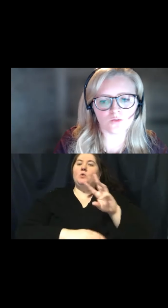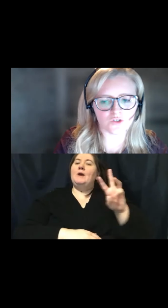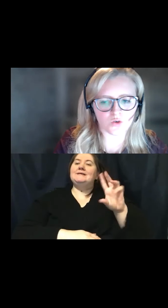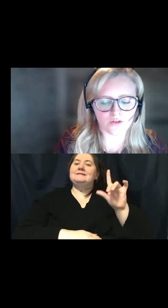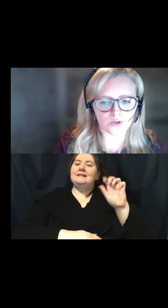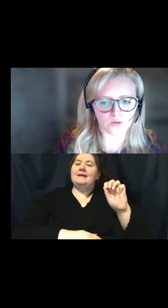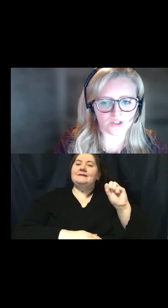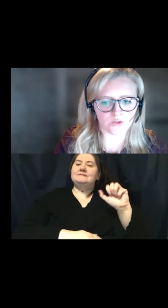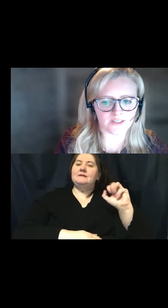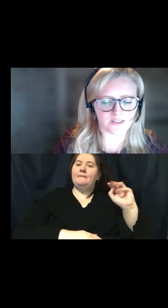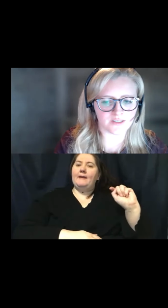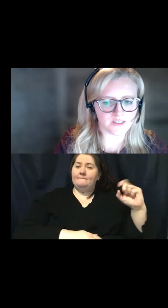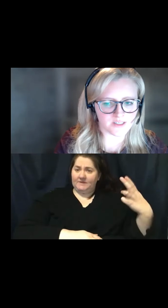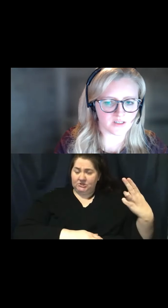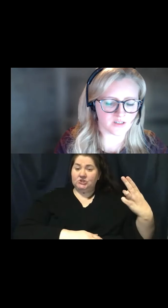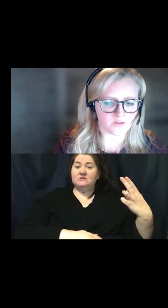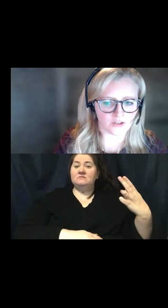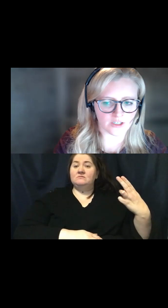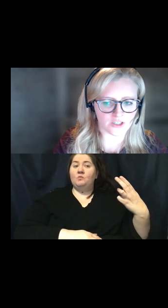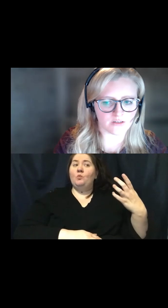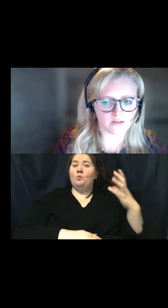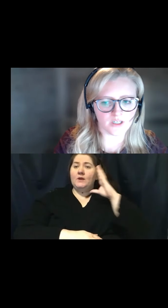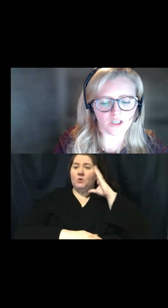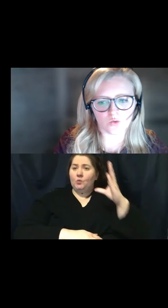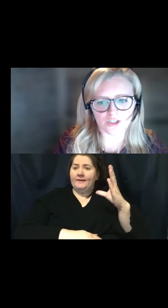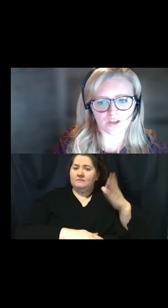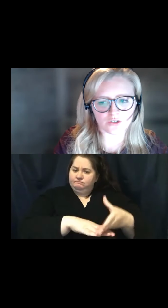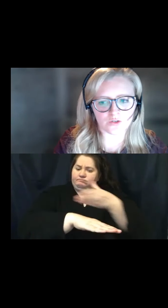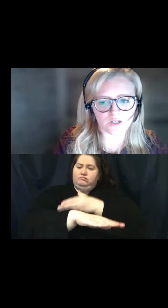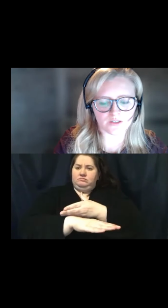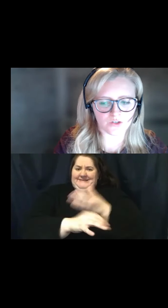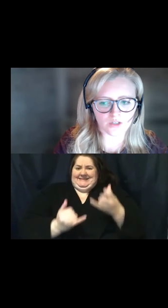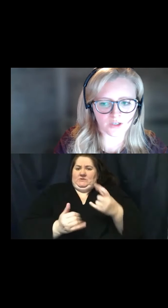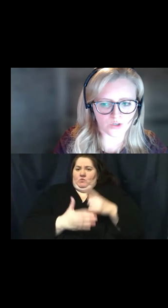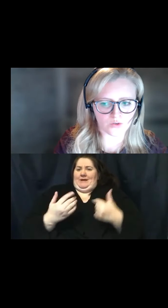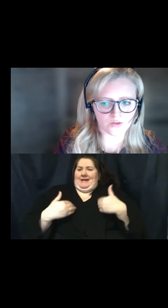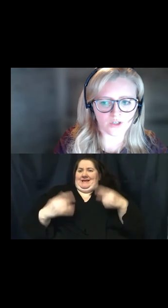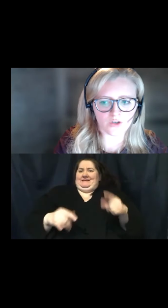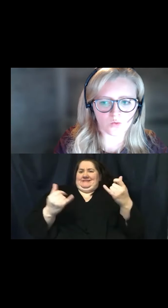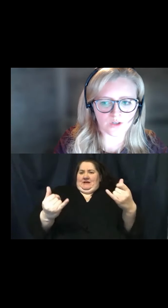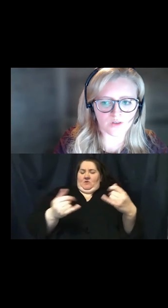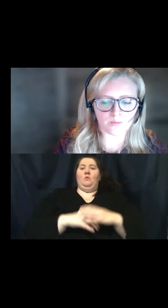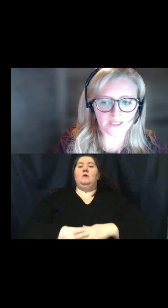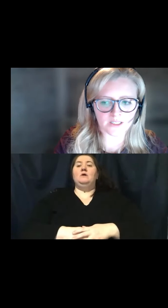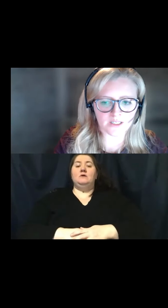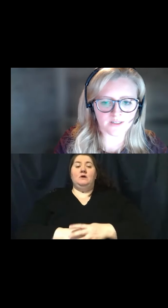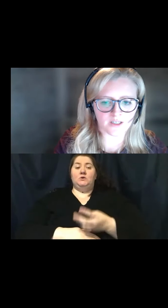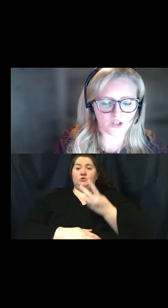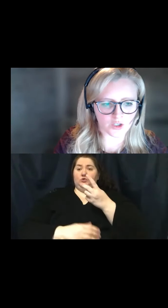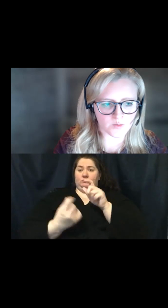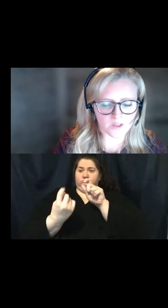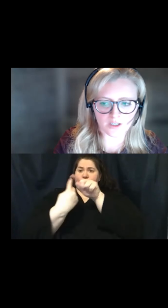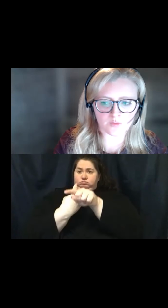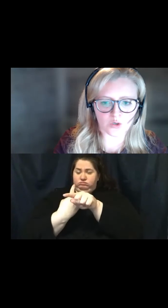We will restore the road to its existing configuration, which includes a 2-lane road with bike lanes